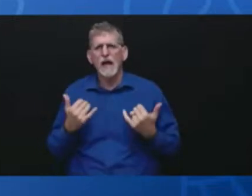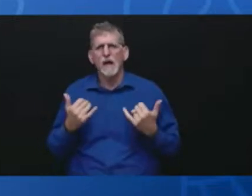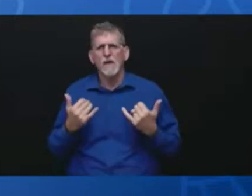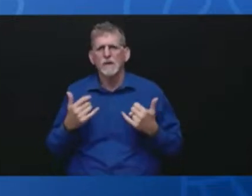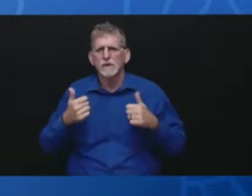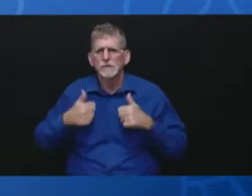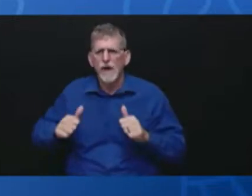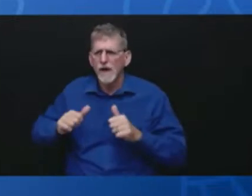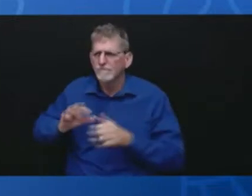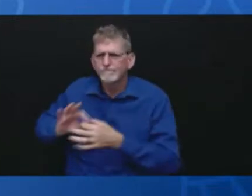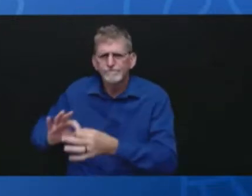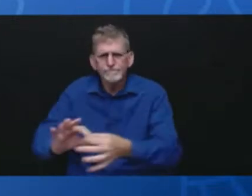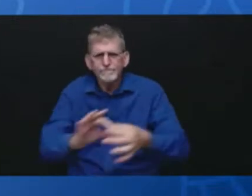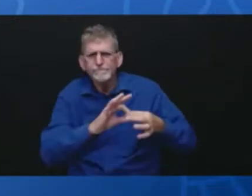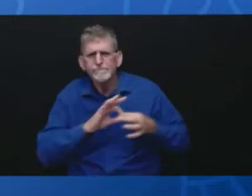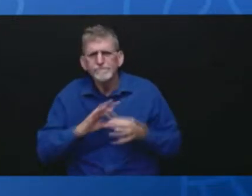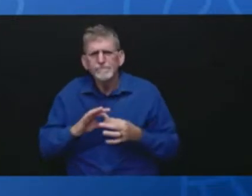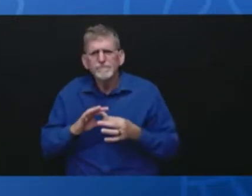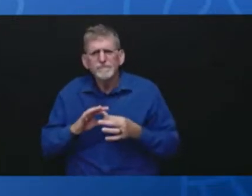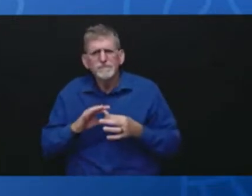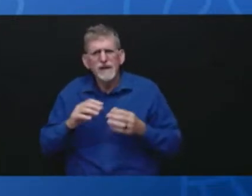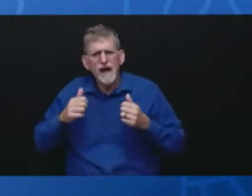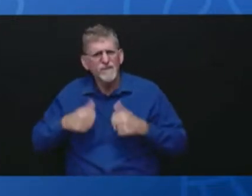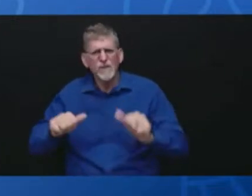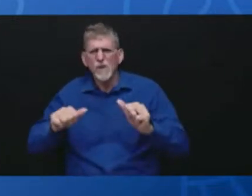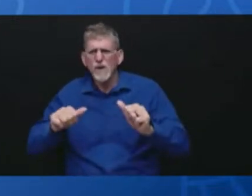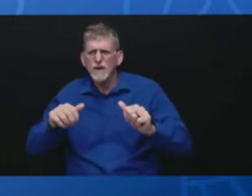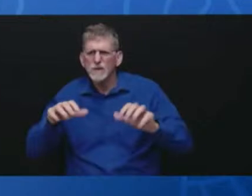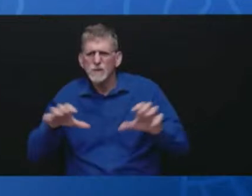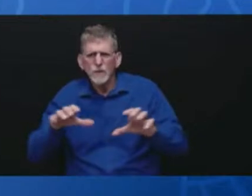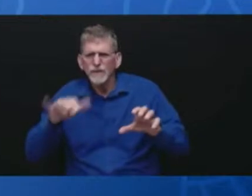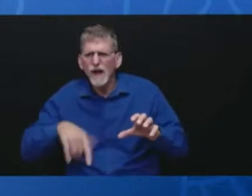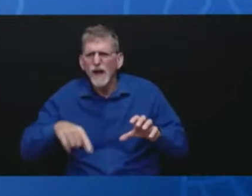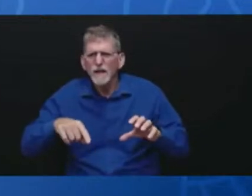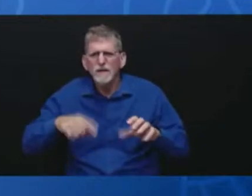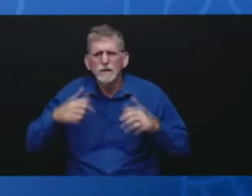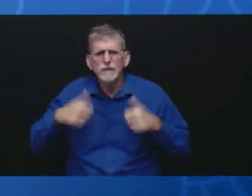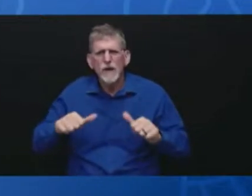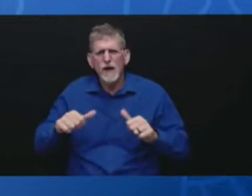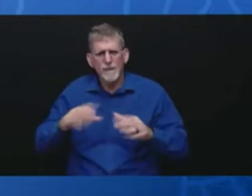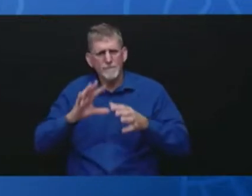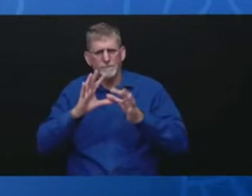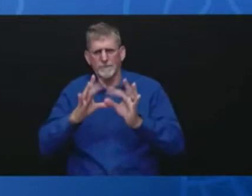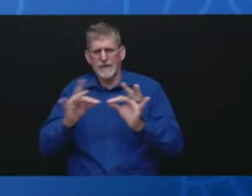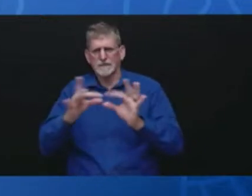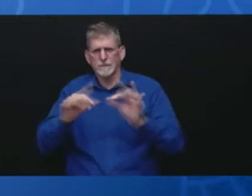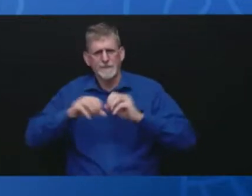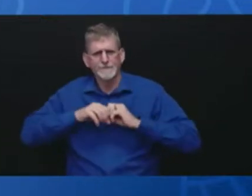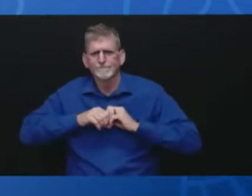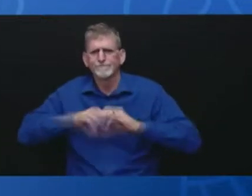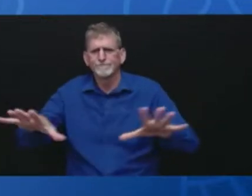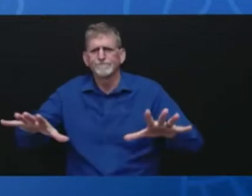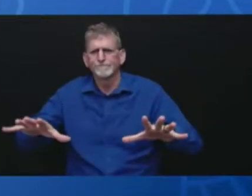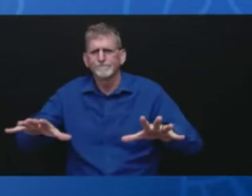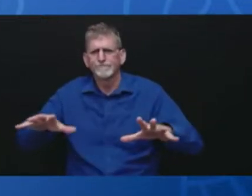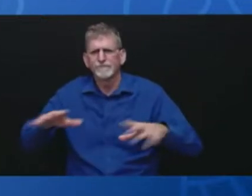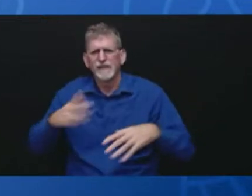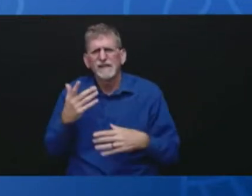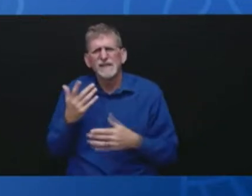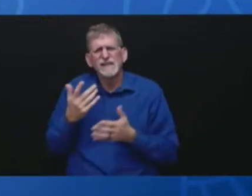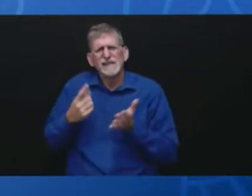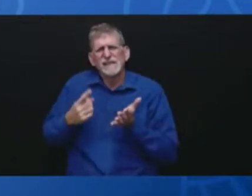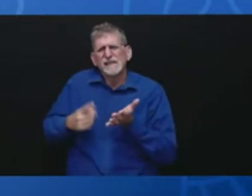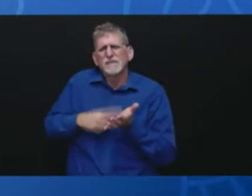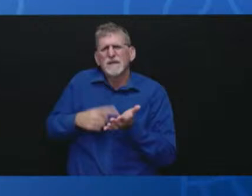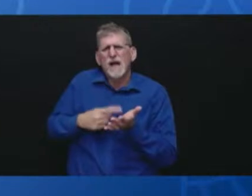effort to get this message out now, and in some cases using this kind of aggressive language,